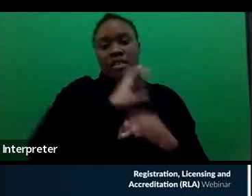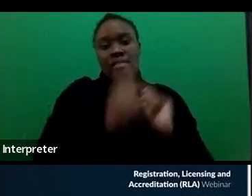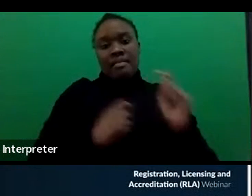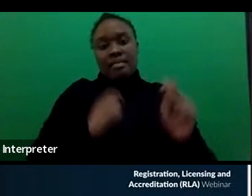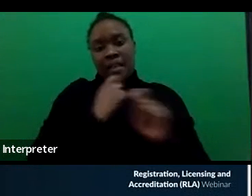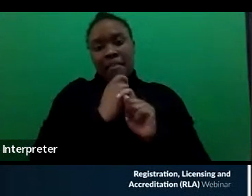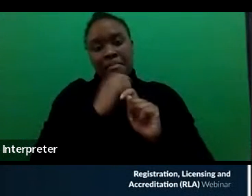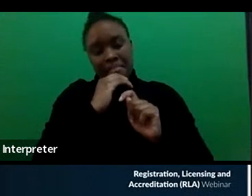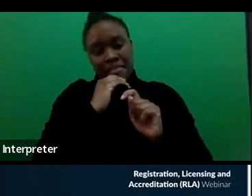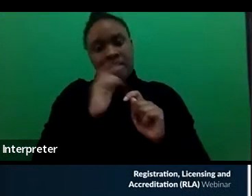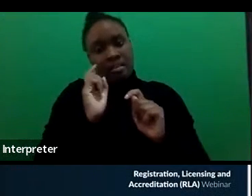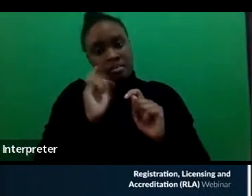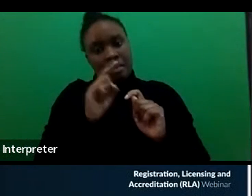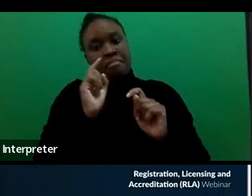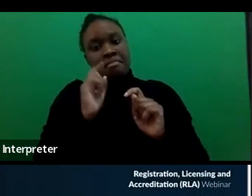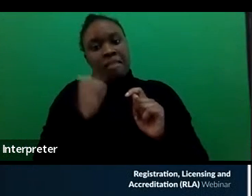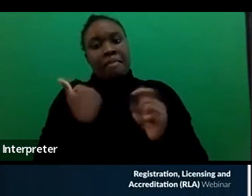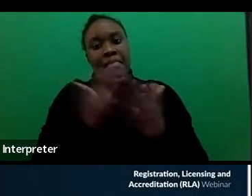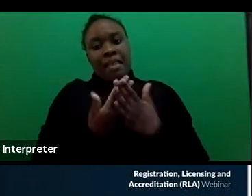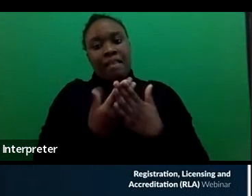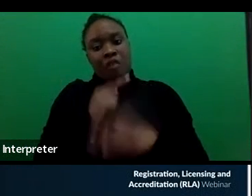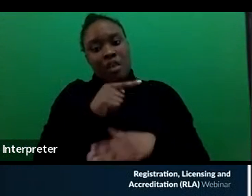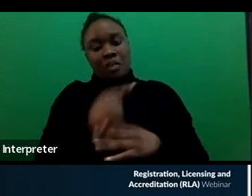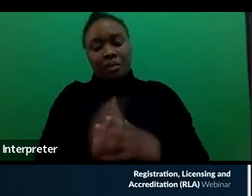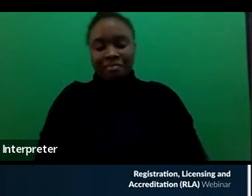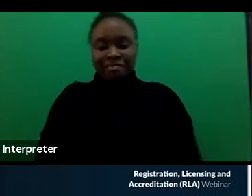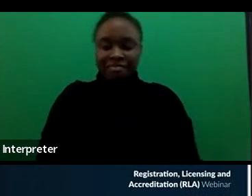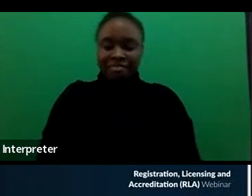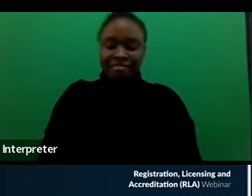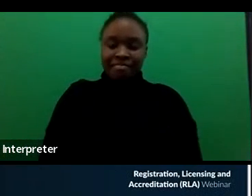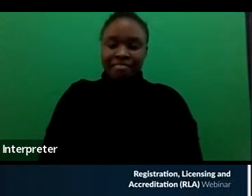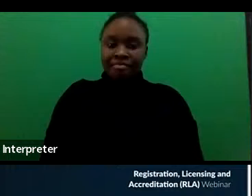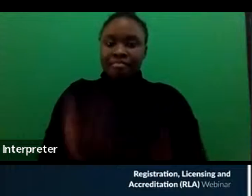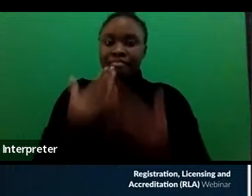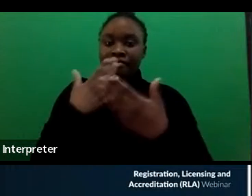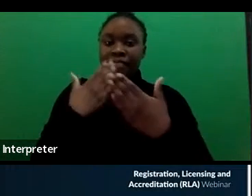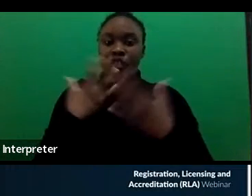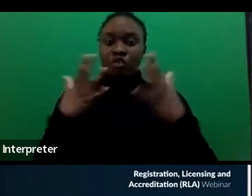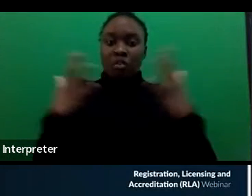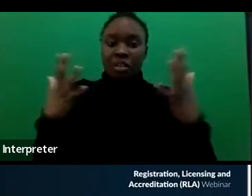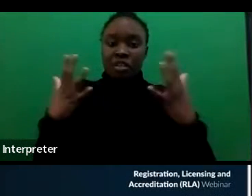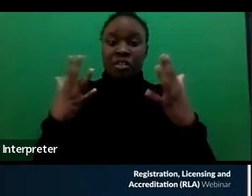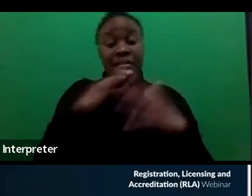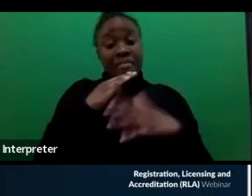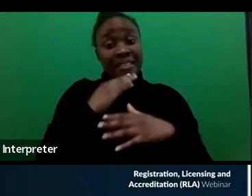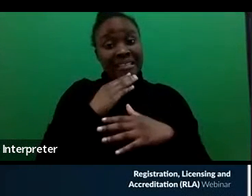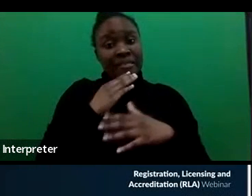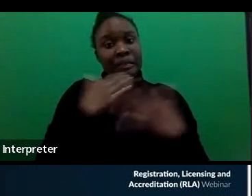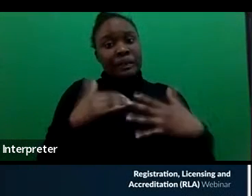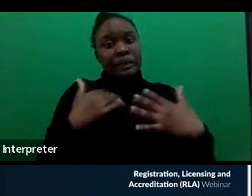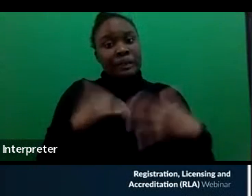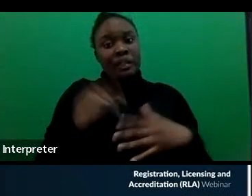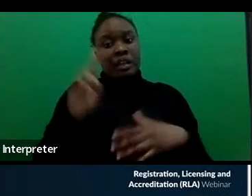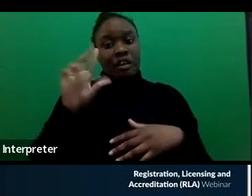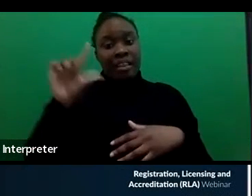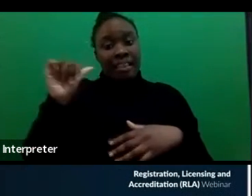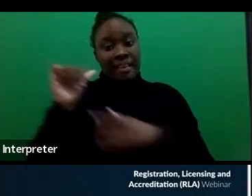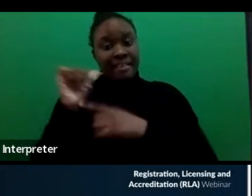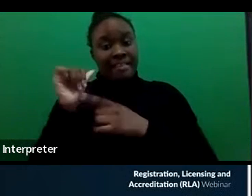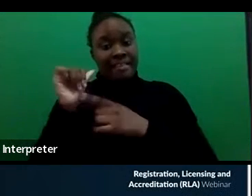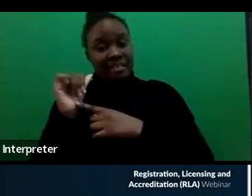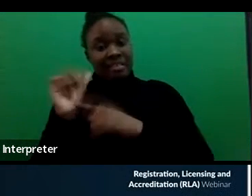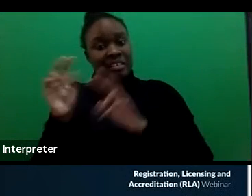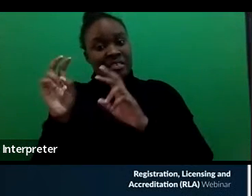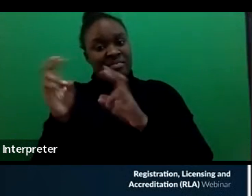for that appropriate client type. Thank you, Nora. Thank you so much, Deshan. So it means that the RLA functionality allows you as our